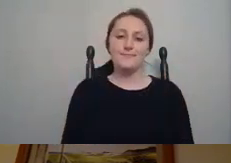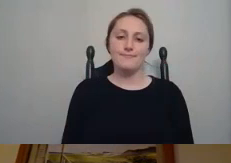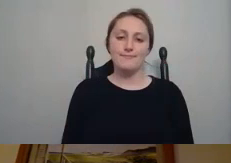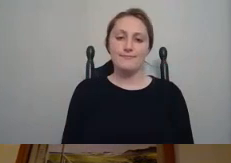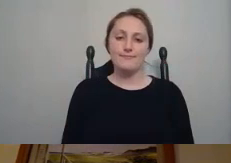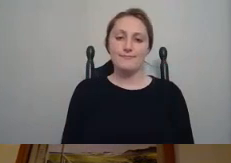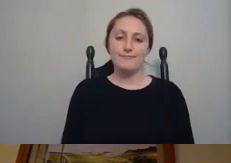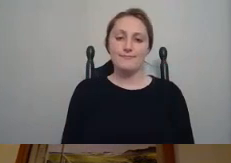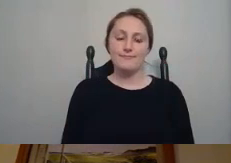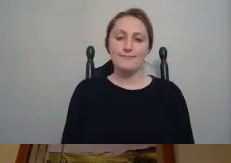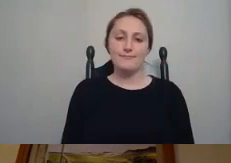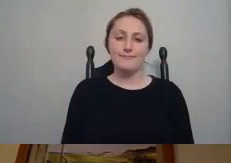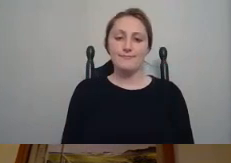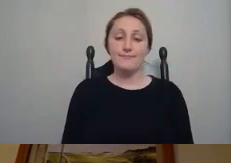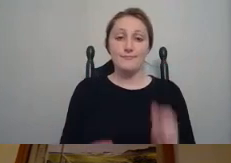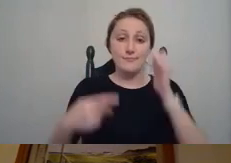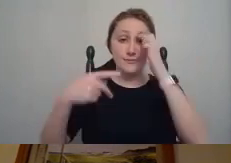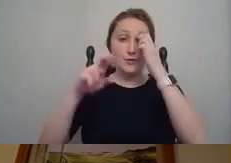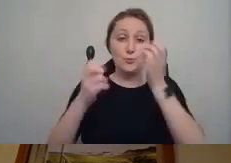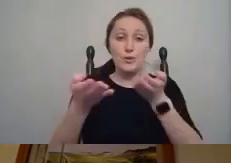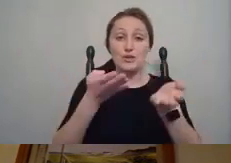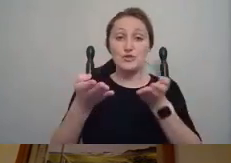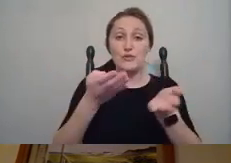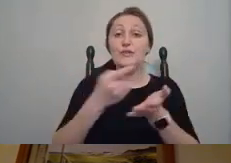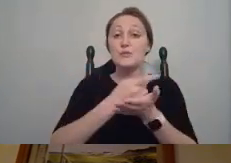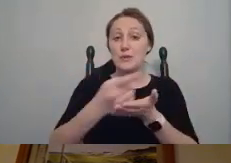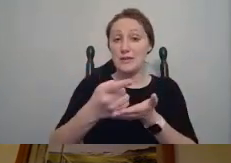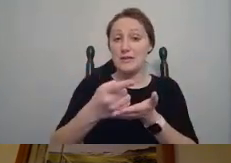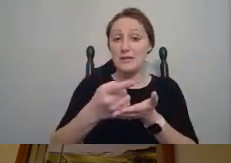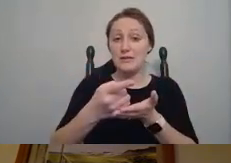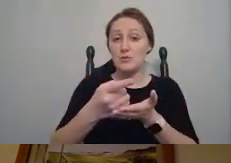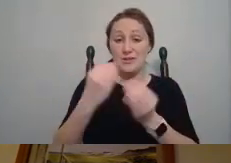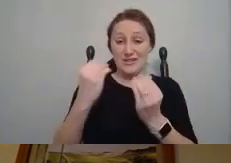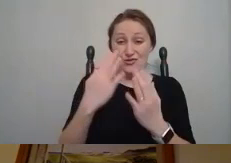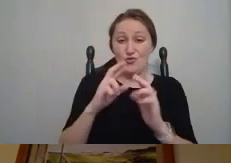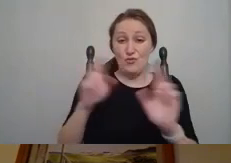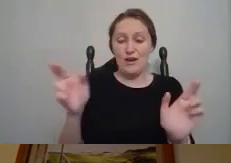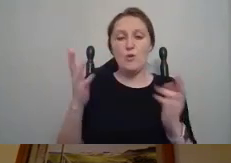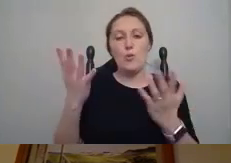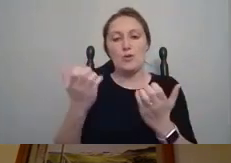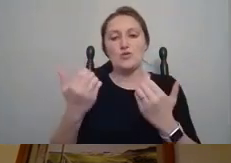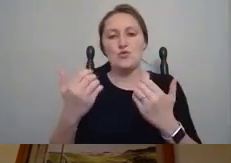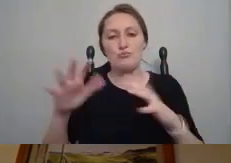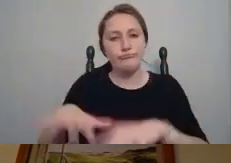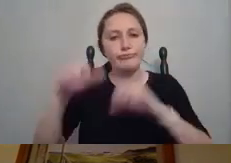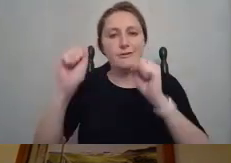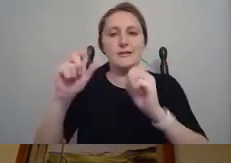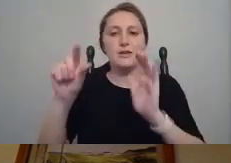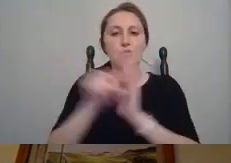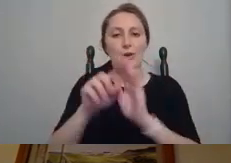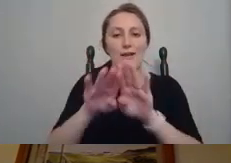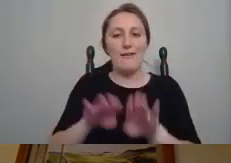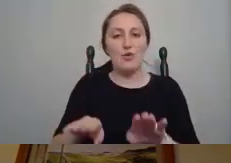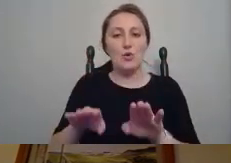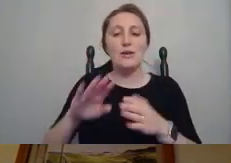the latter part of pre-service week, once our teachers are fully ready, is grade level town hall meetings. So teachers can